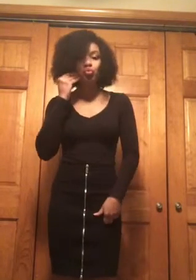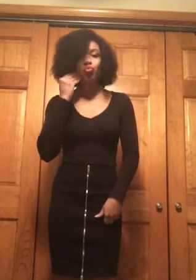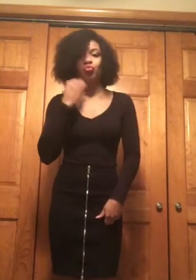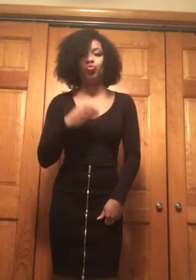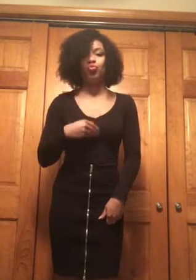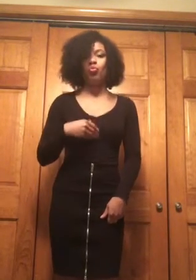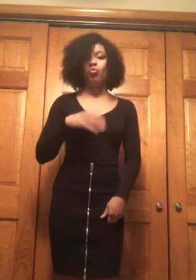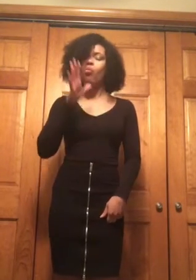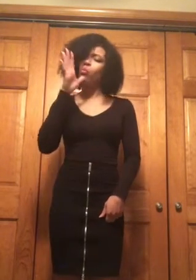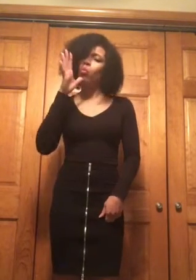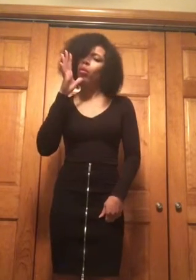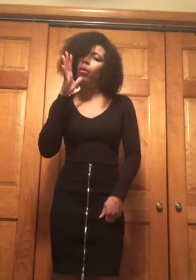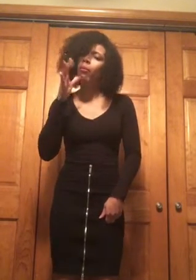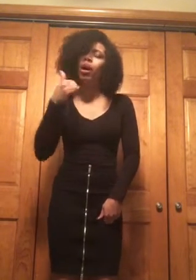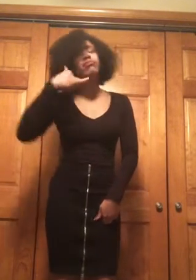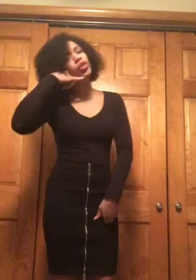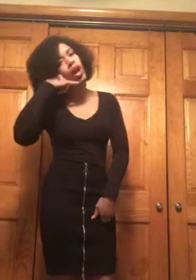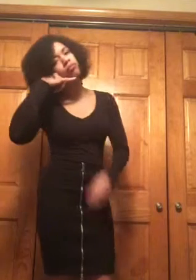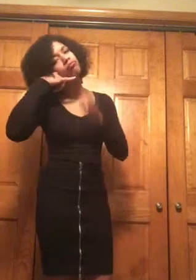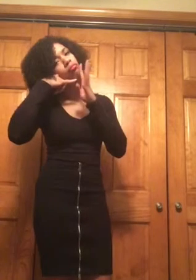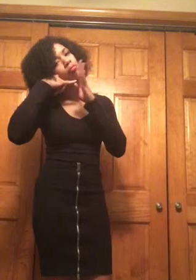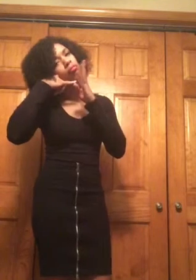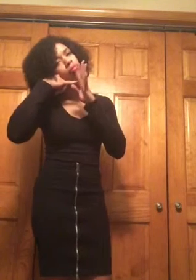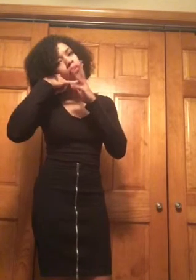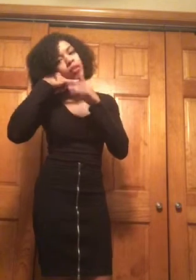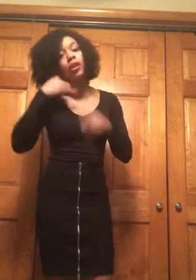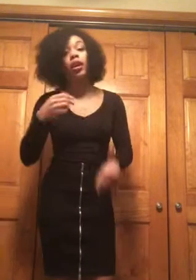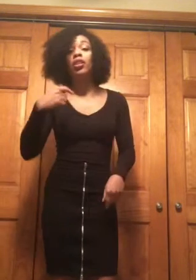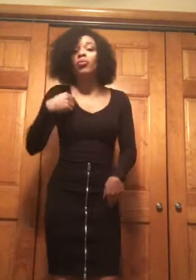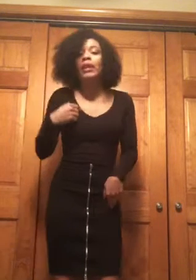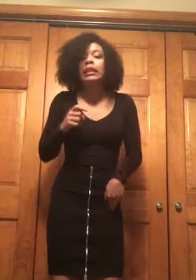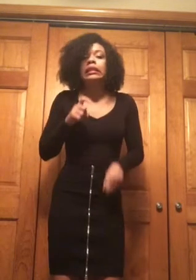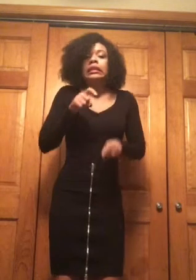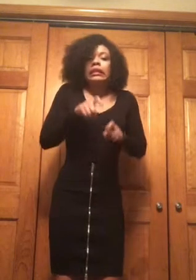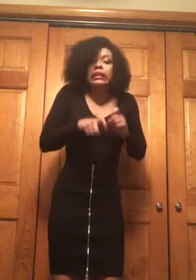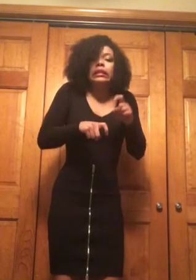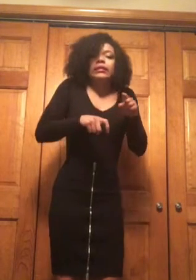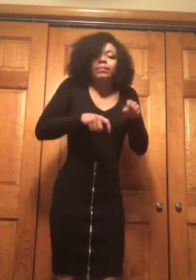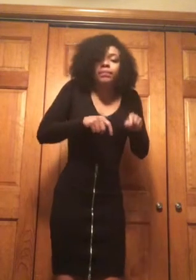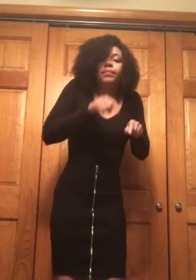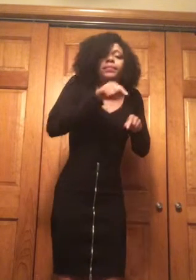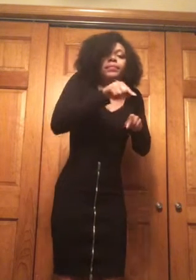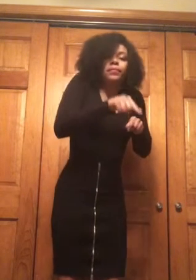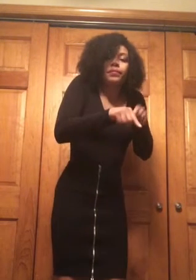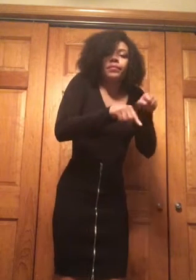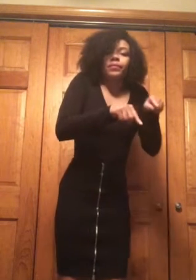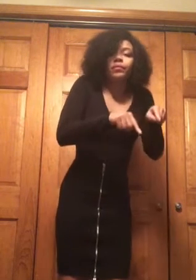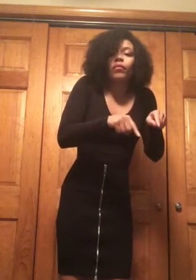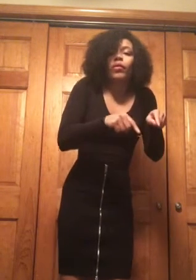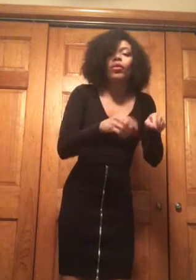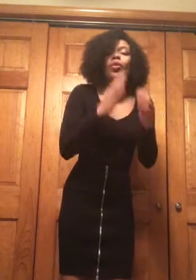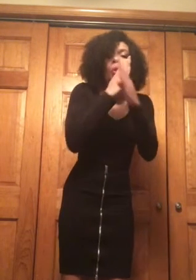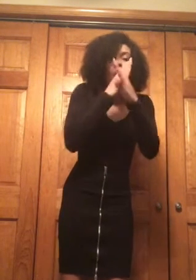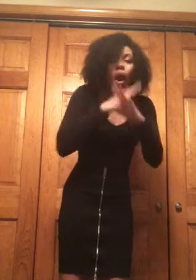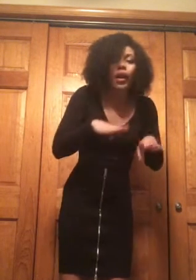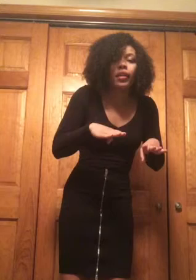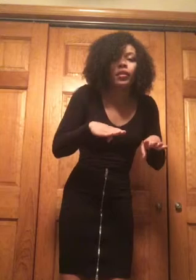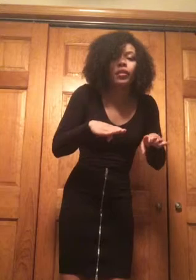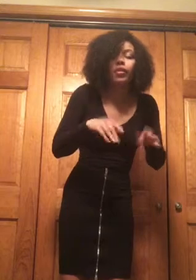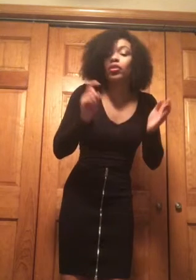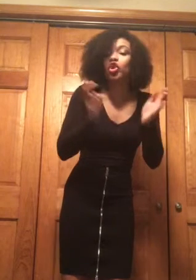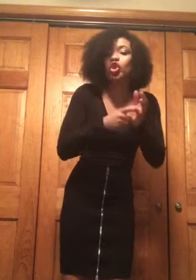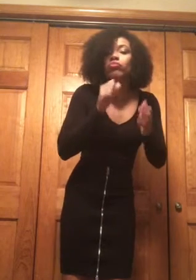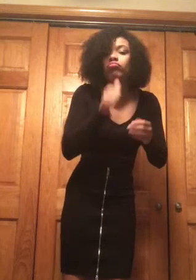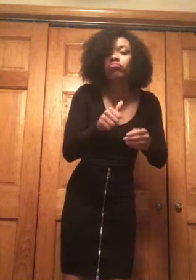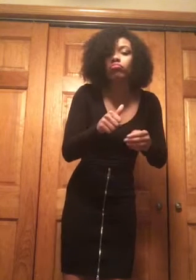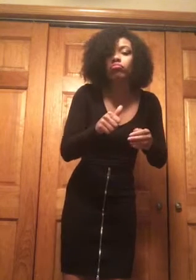When I get up to my house, my mom, I see when I get through the door that she's on the telephone talking to somebody. So I tiptoe in real quiet